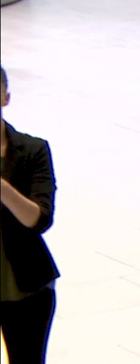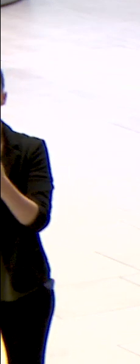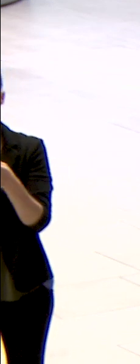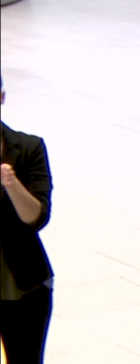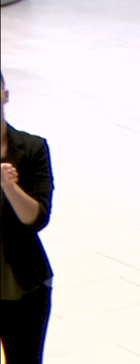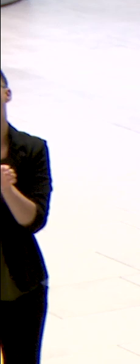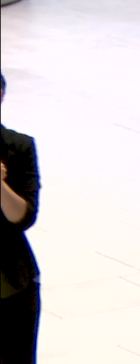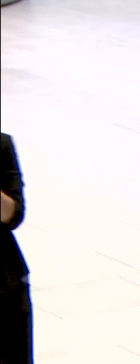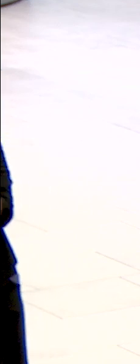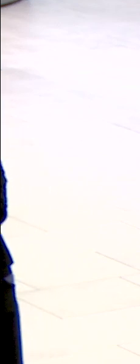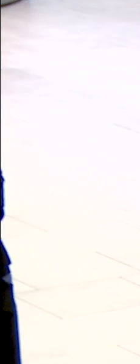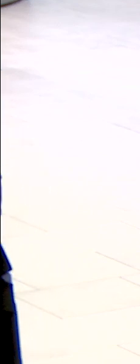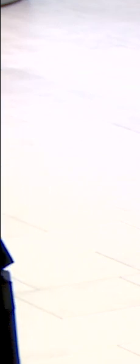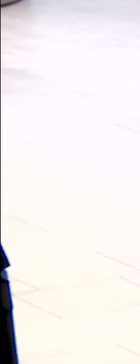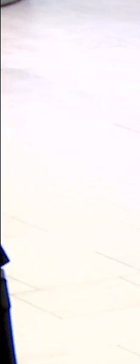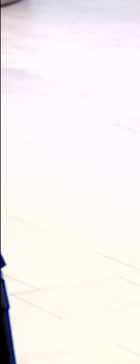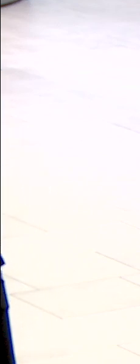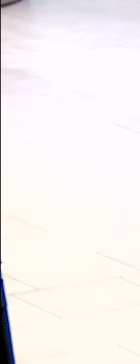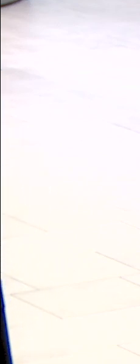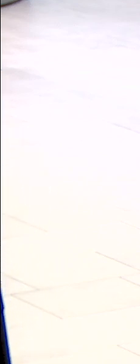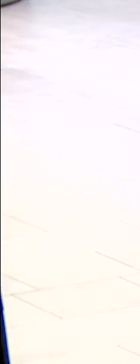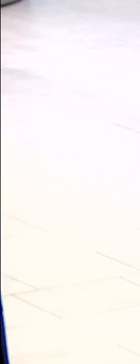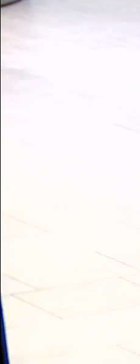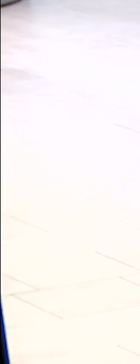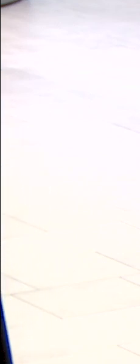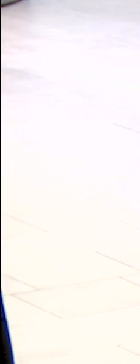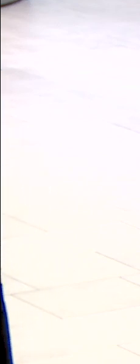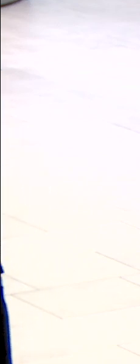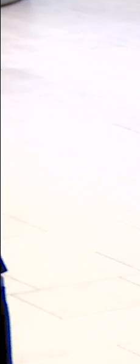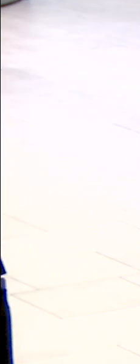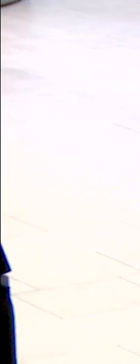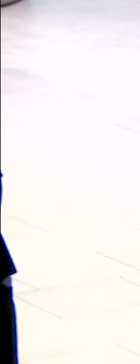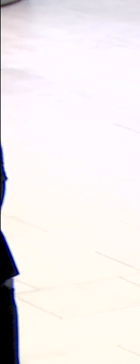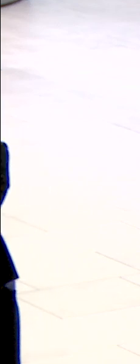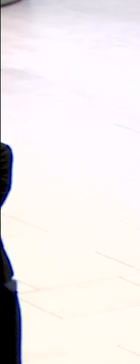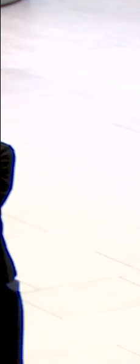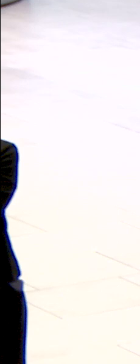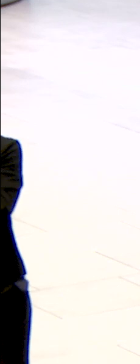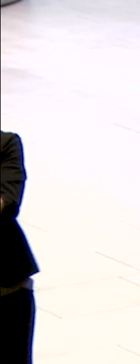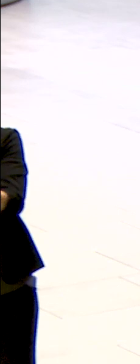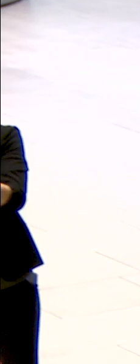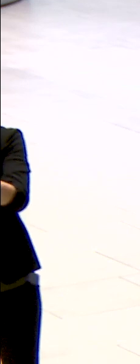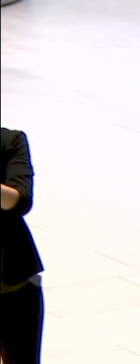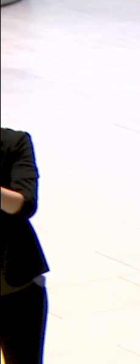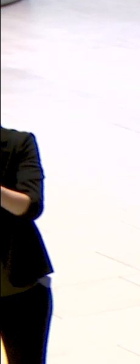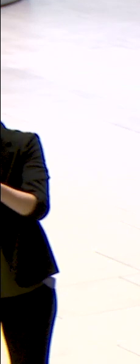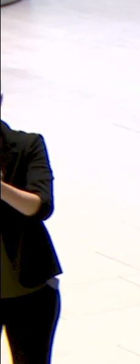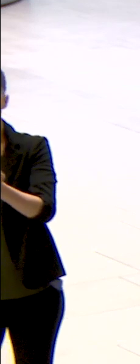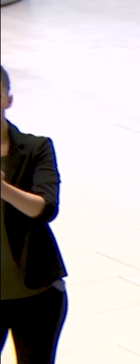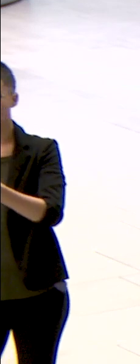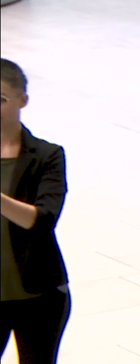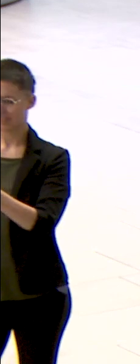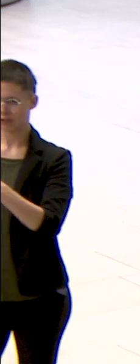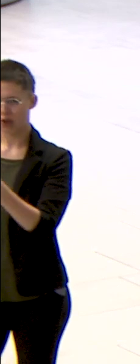from that agency when she started her own agency. So kind of got a taste of the startup secondhand. It wasn't my company, but I got a taste